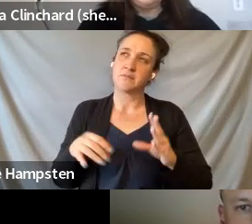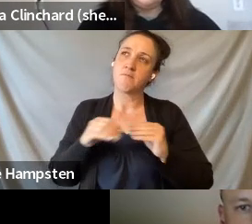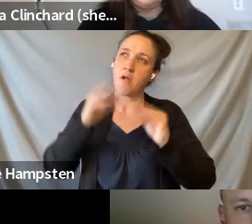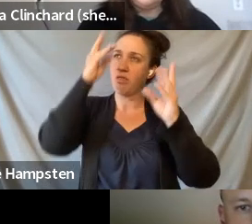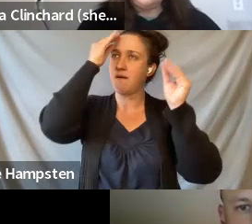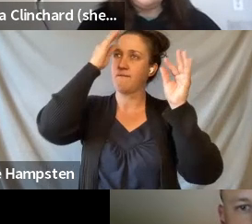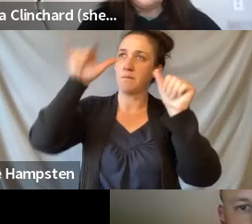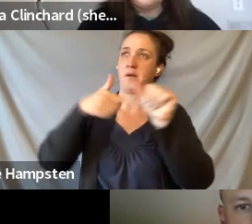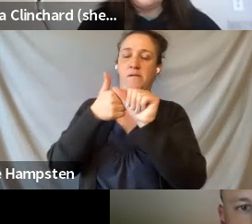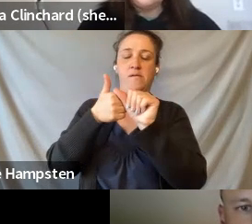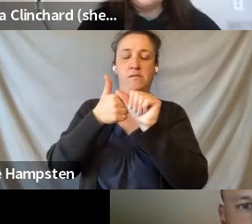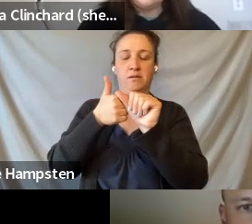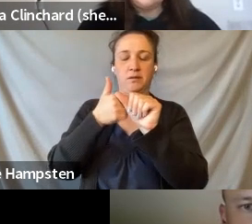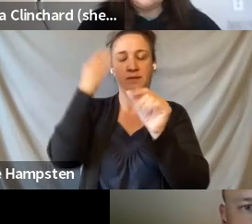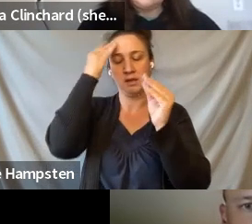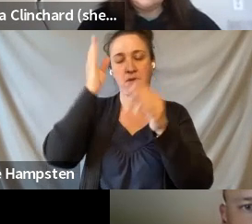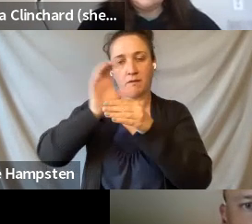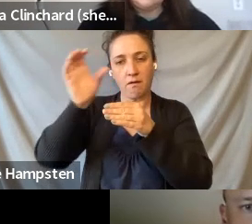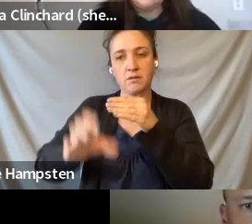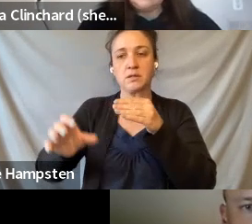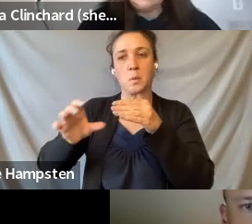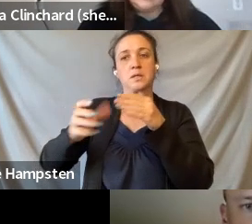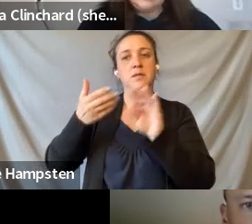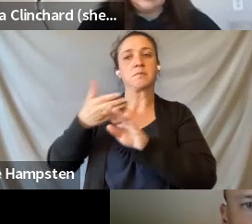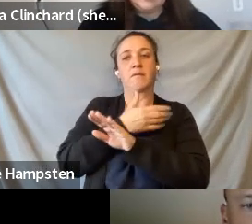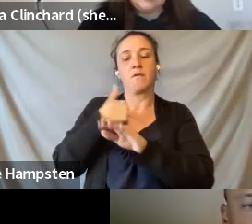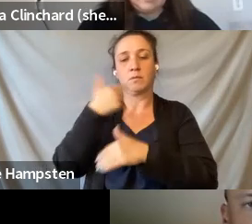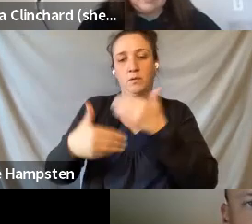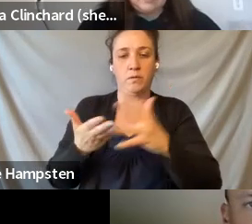and consequential process to go through.